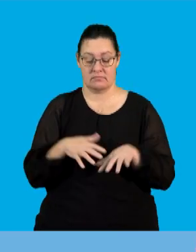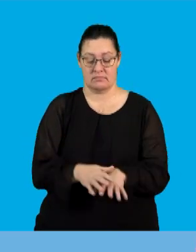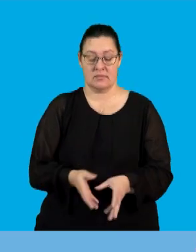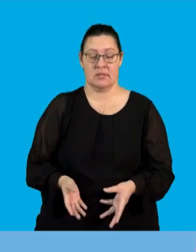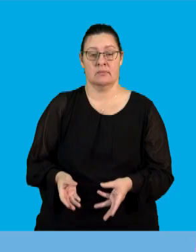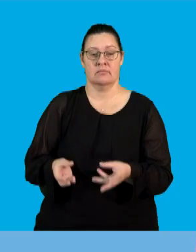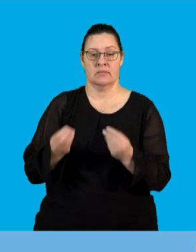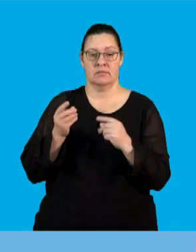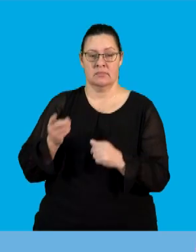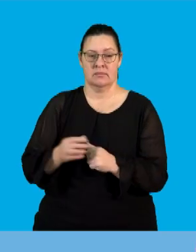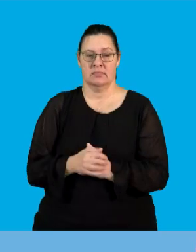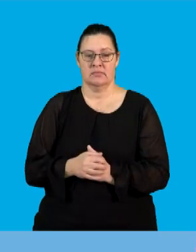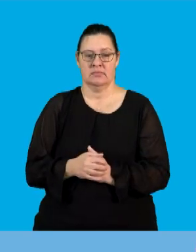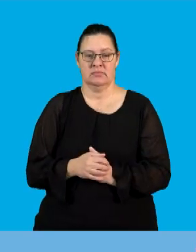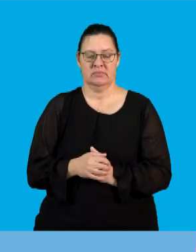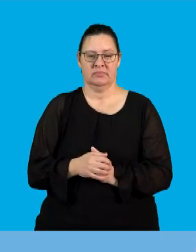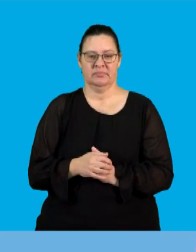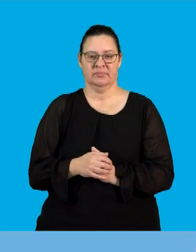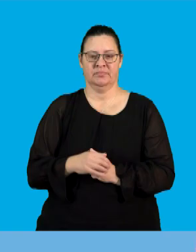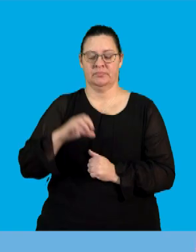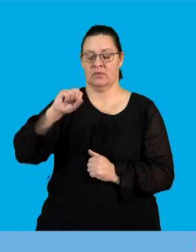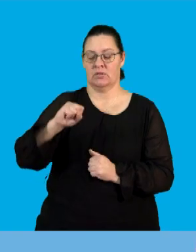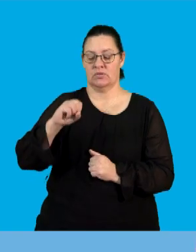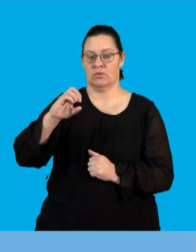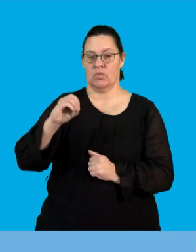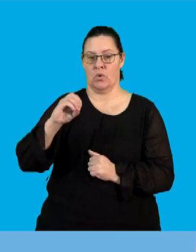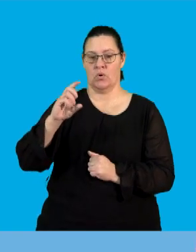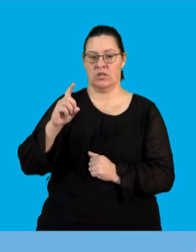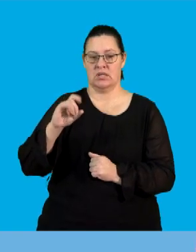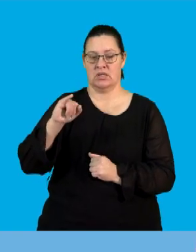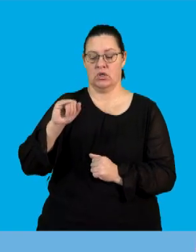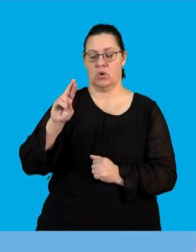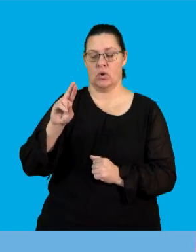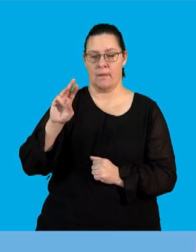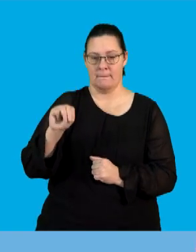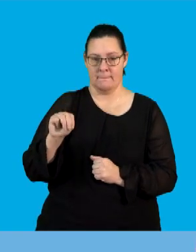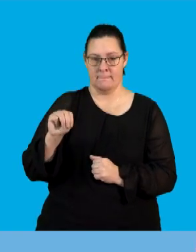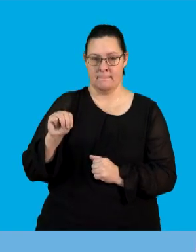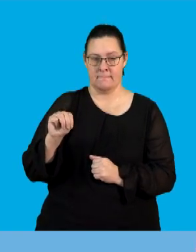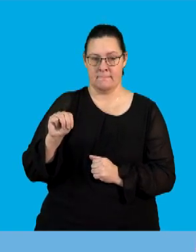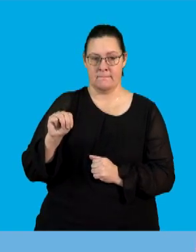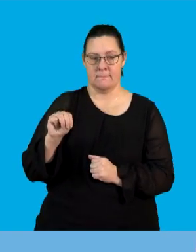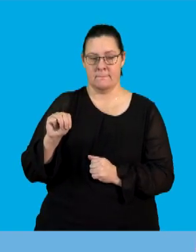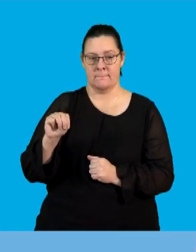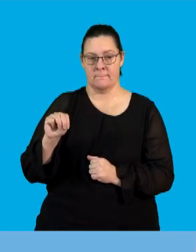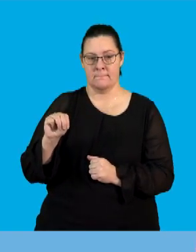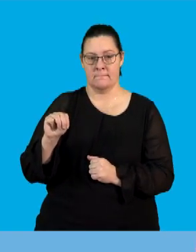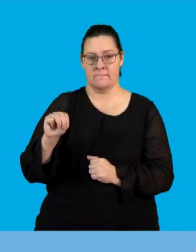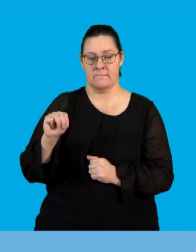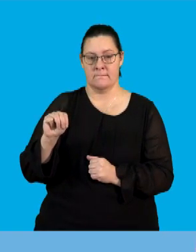What are we going to get? We're going to get the sodium and the